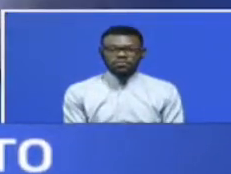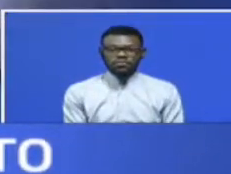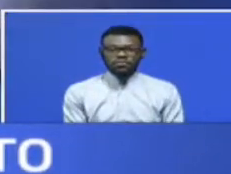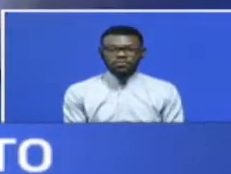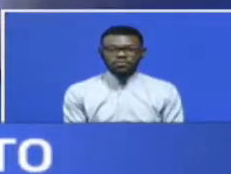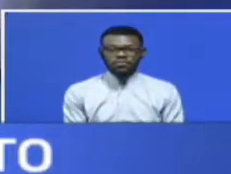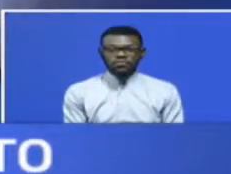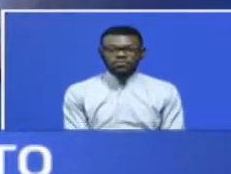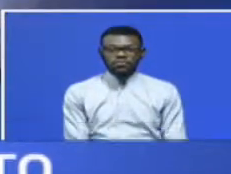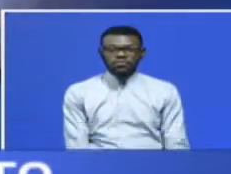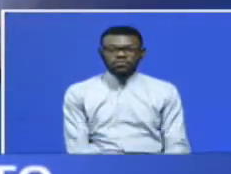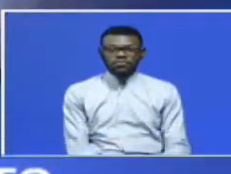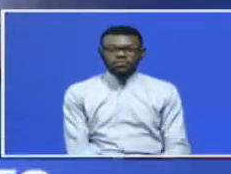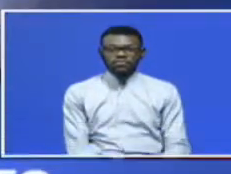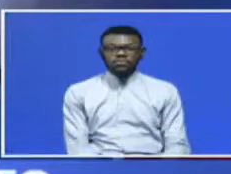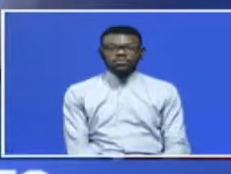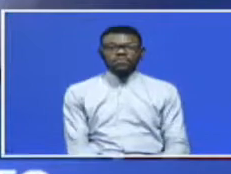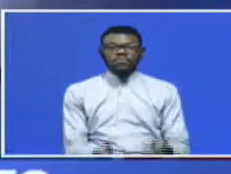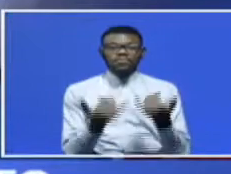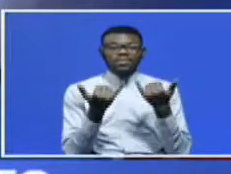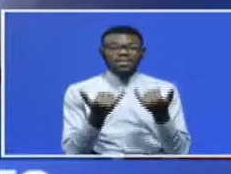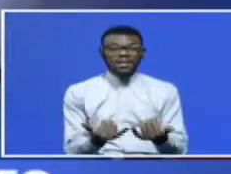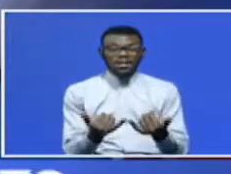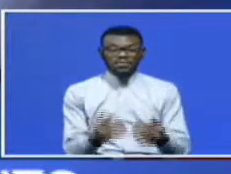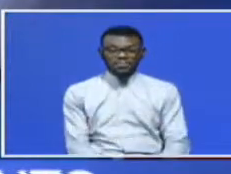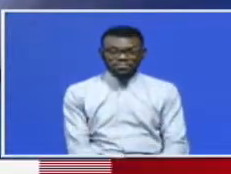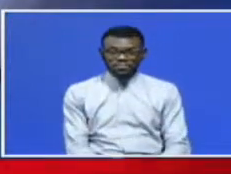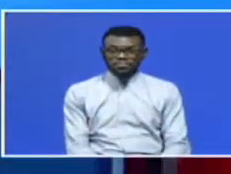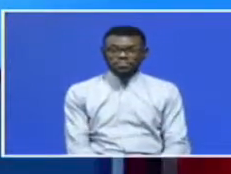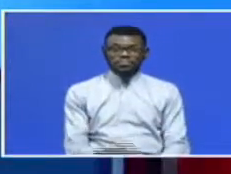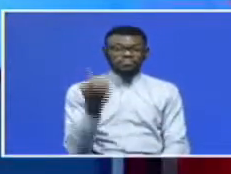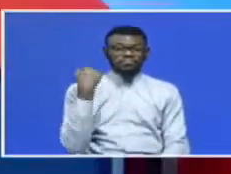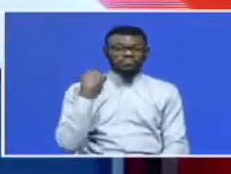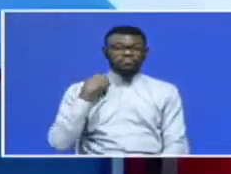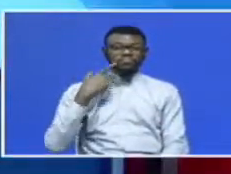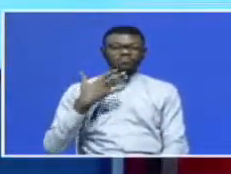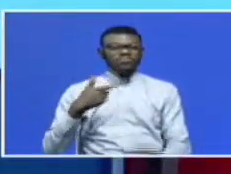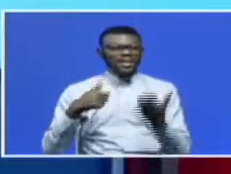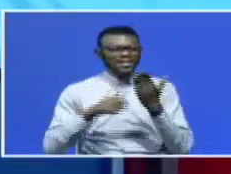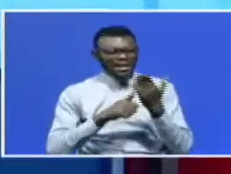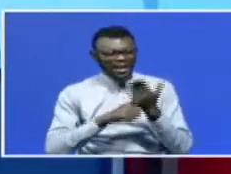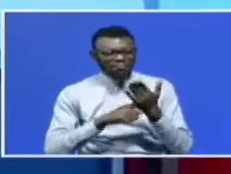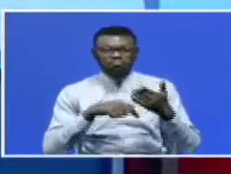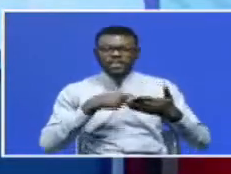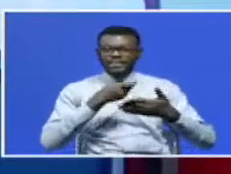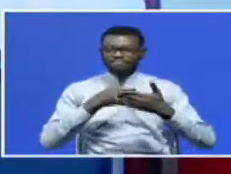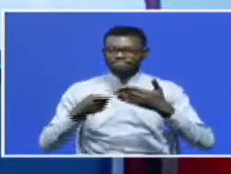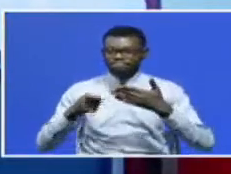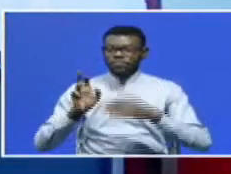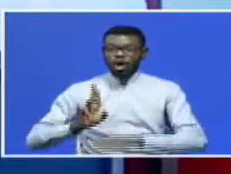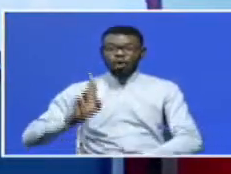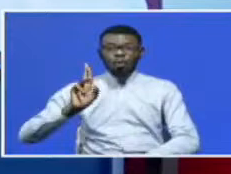Oh, it's never a dull day, is it? Now, barely a day after the names and signatures of President Kenyatta and